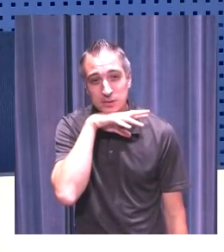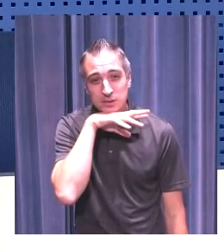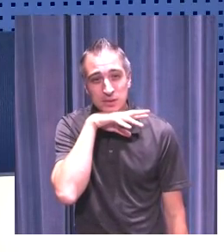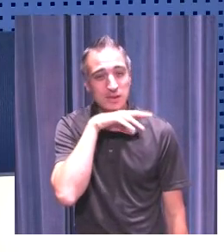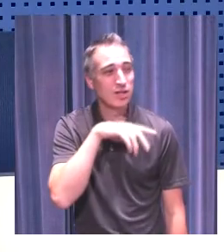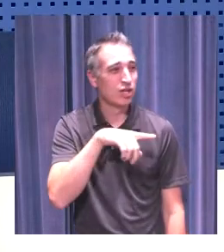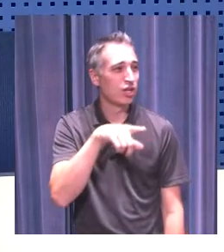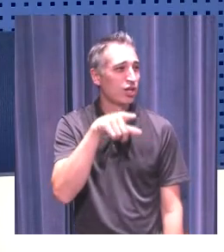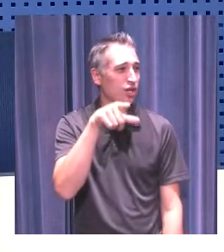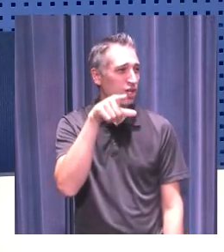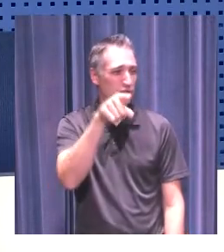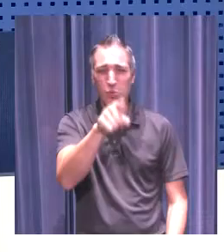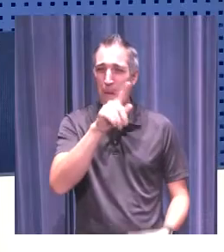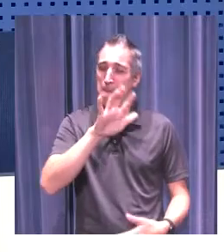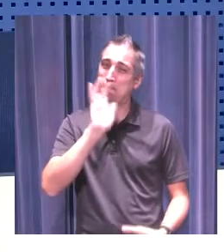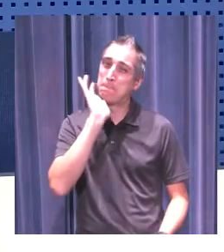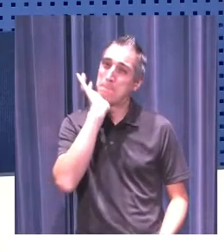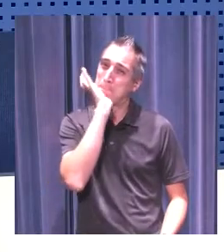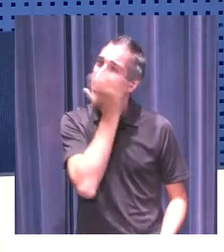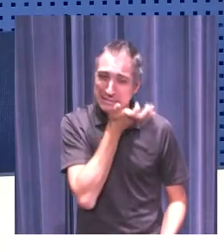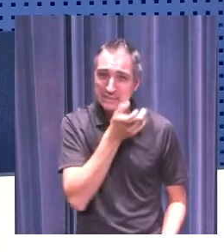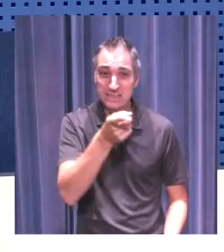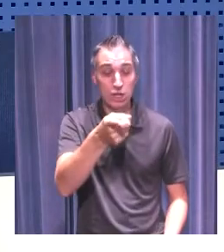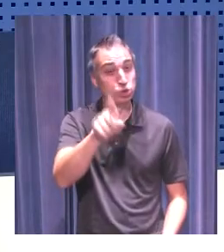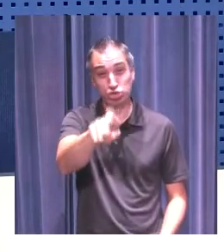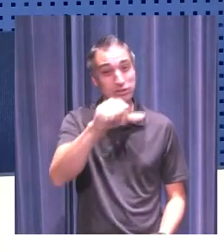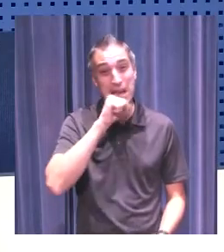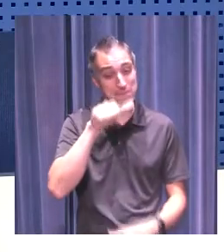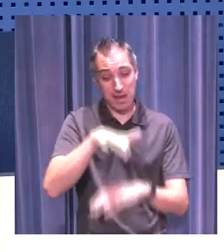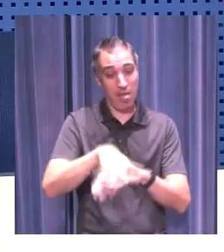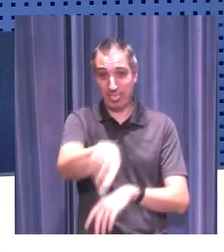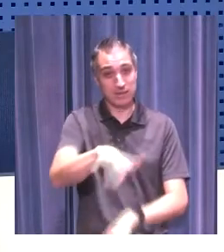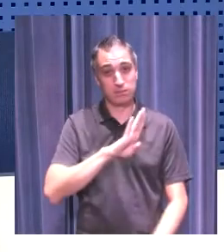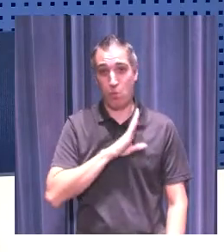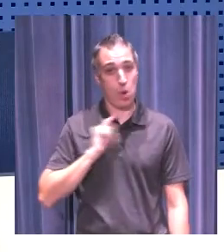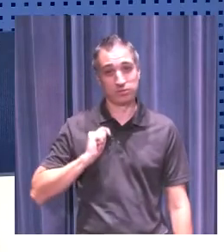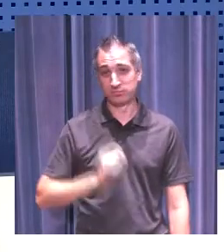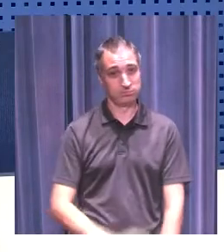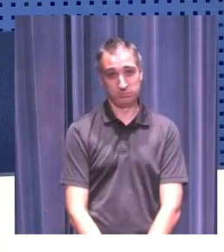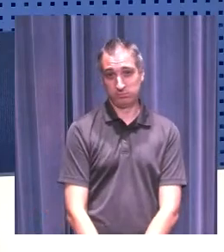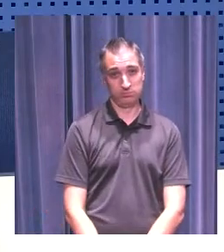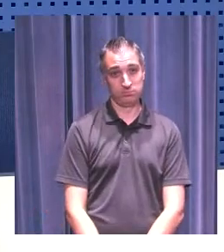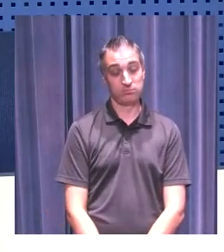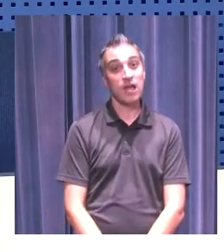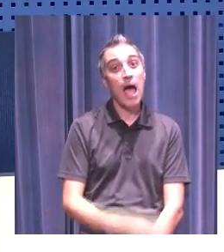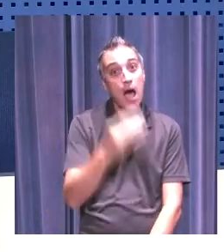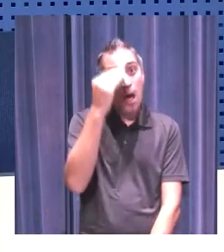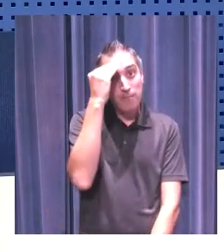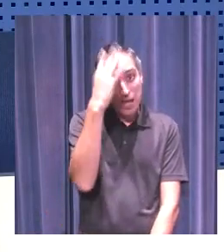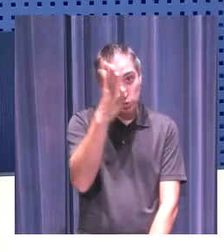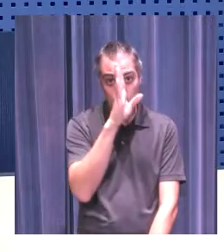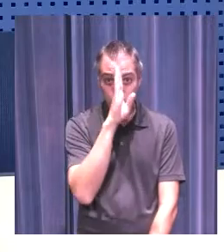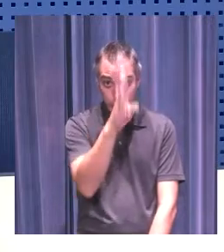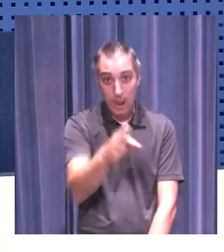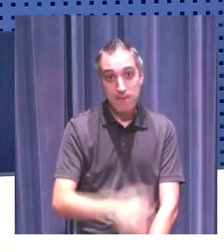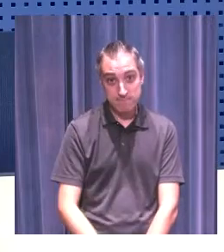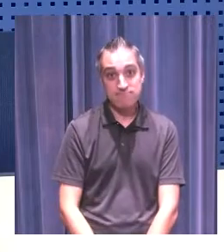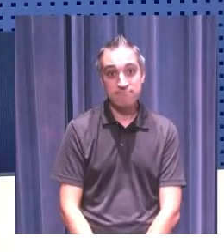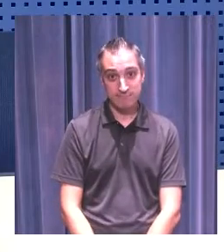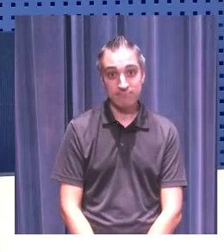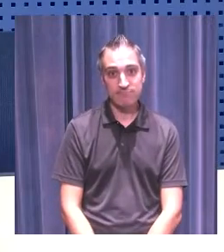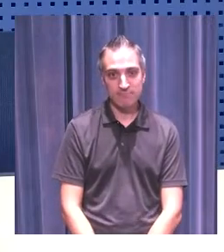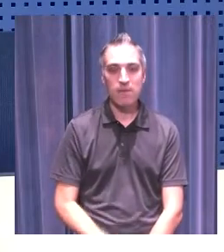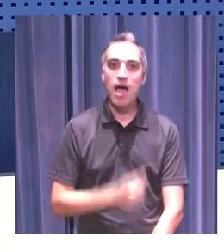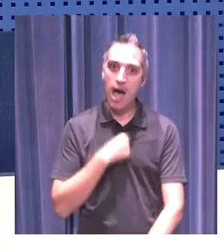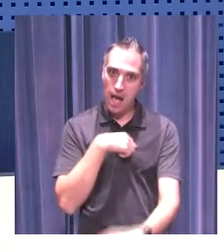sorry piece of mess, man. And you should not be on this board. And I'm letting you know straight up, man, I give you my